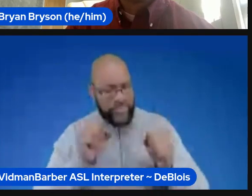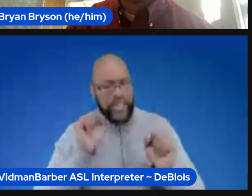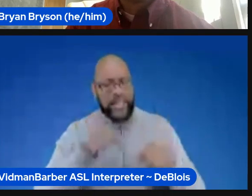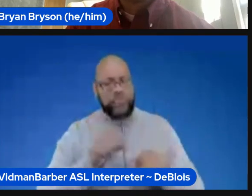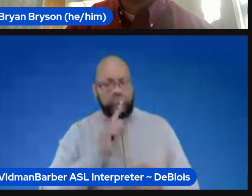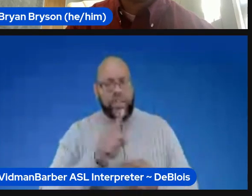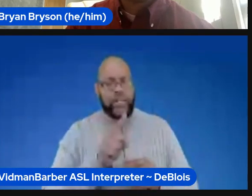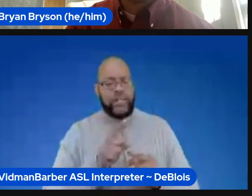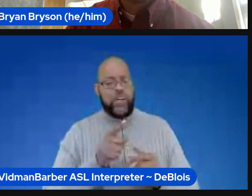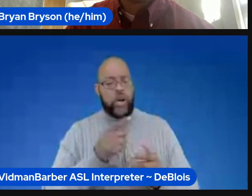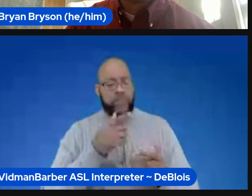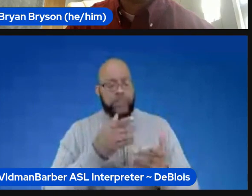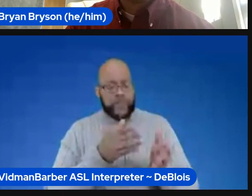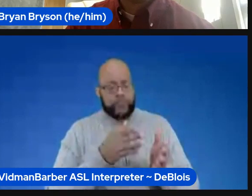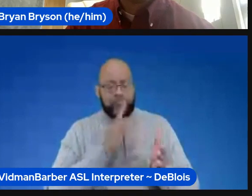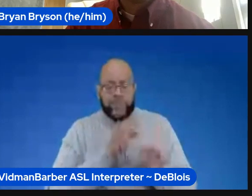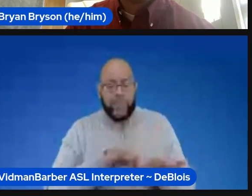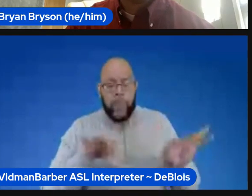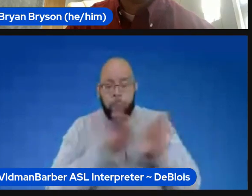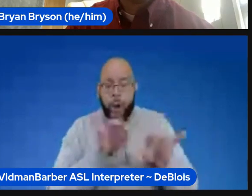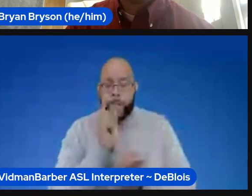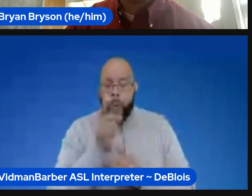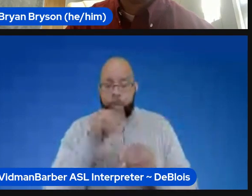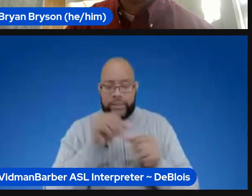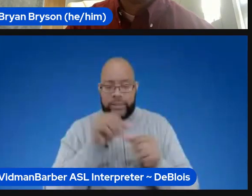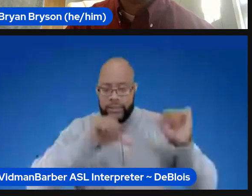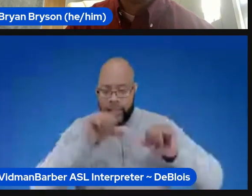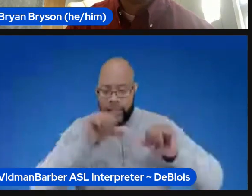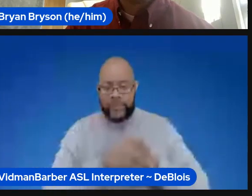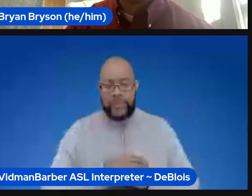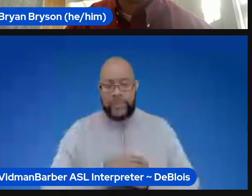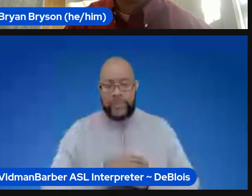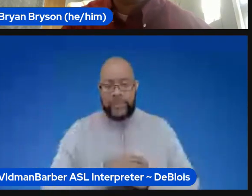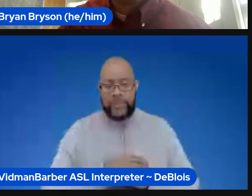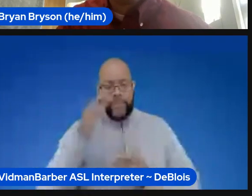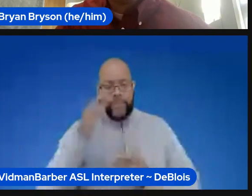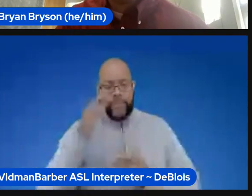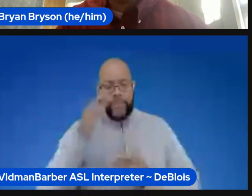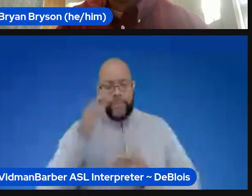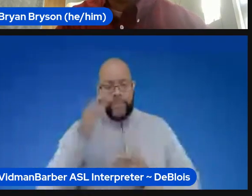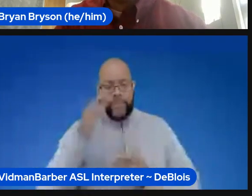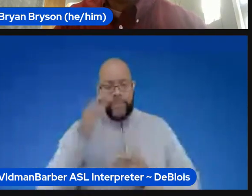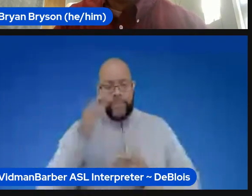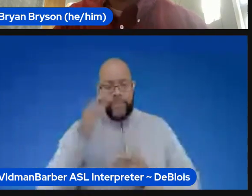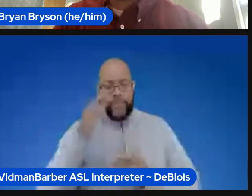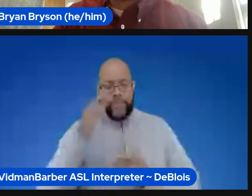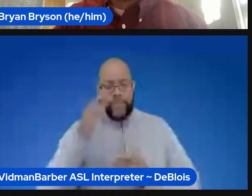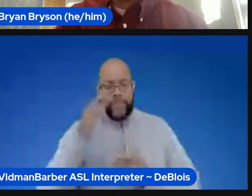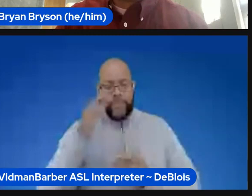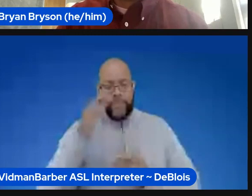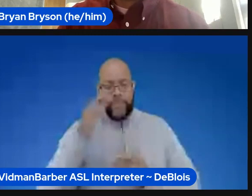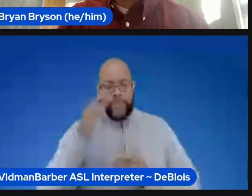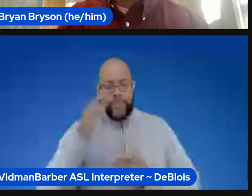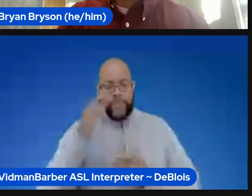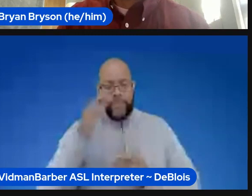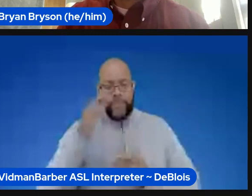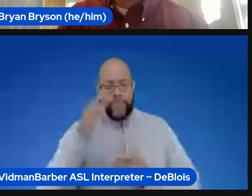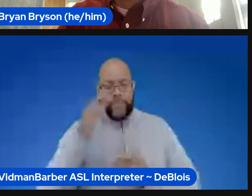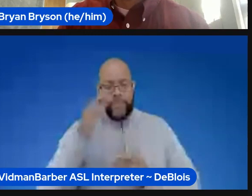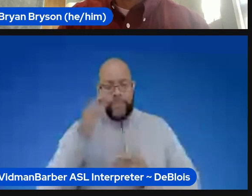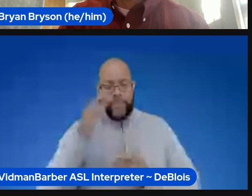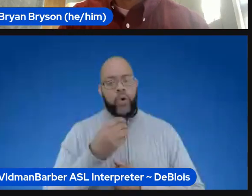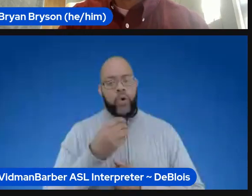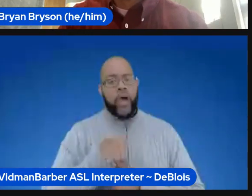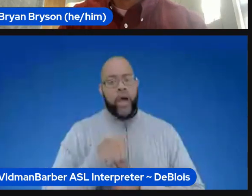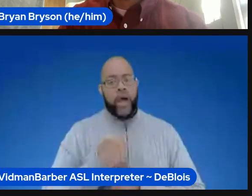pivotal moment in science, and I think in AI for life sciences and for healthcare as well. So I alluded to